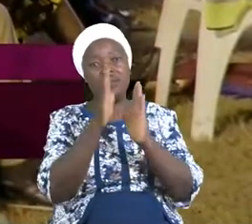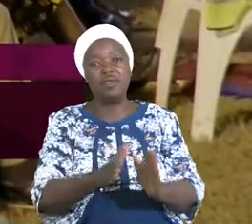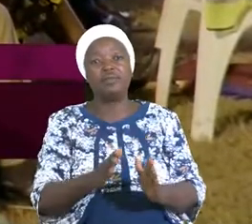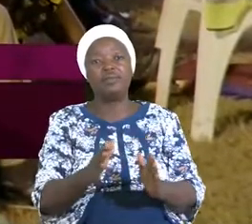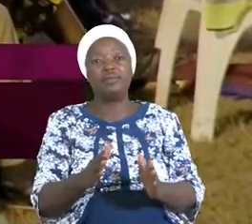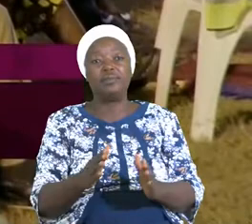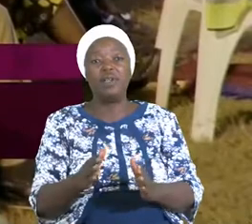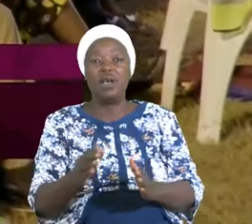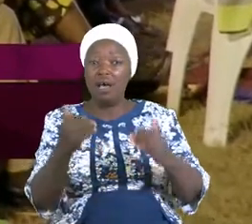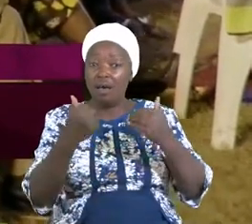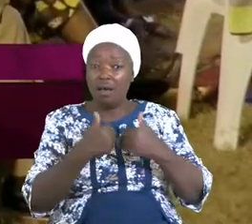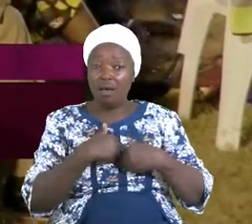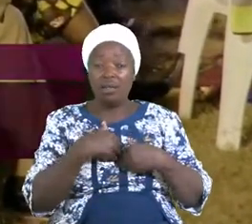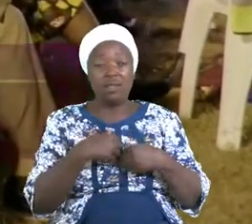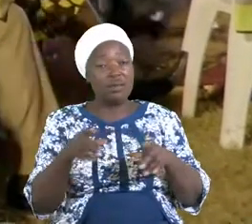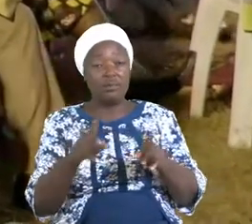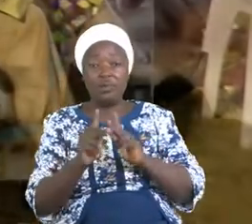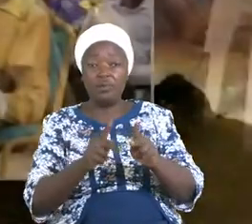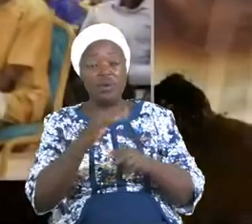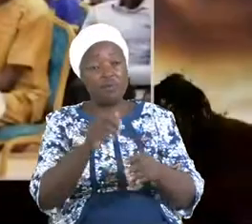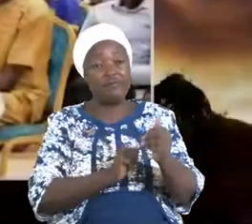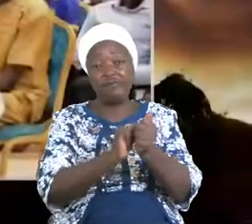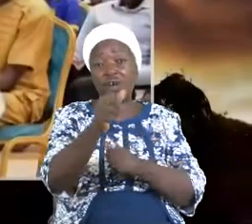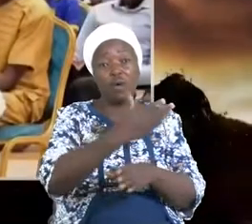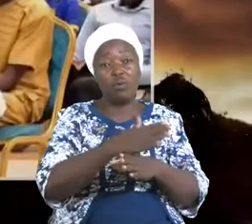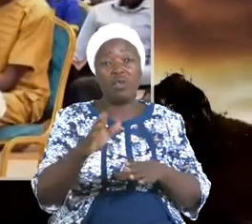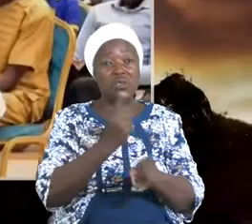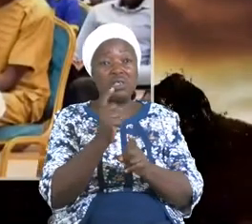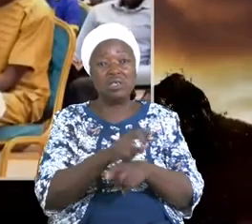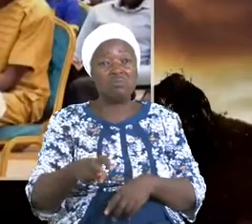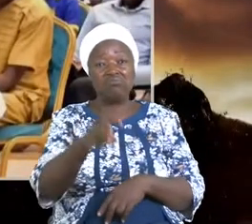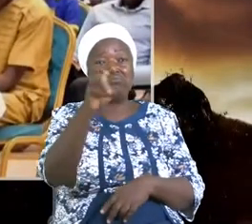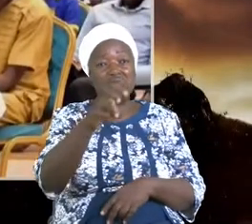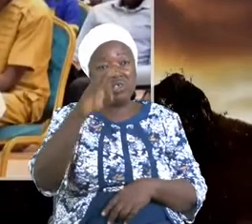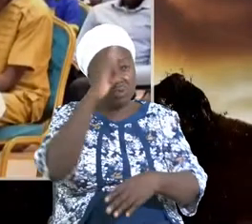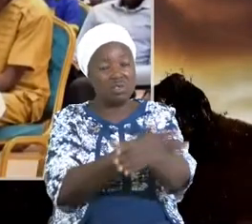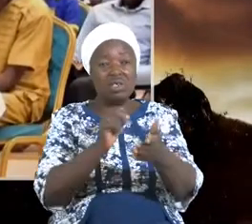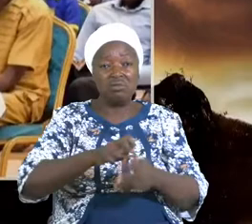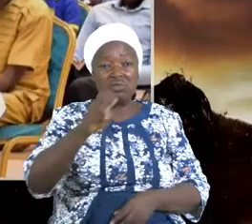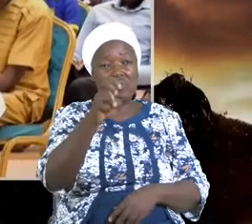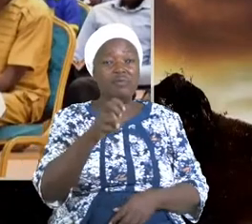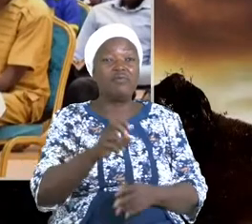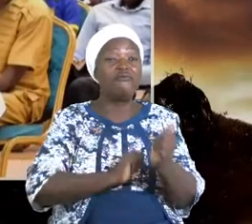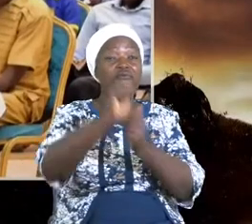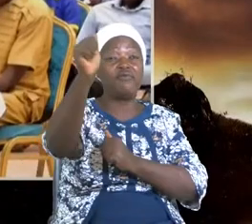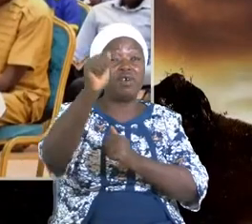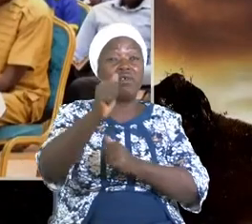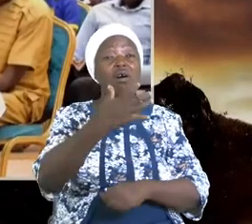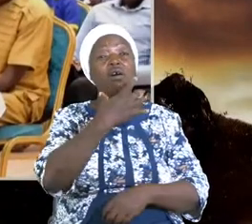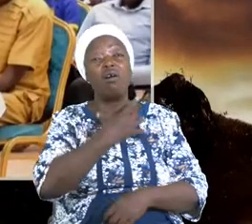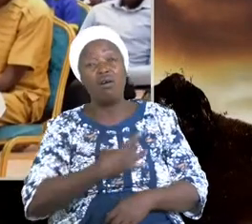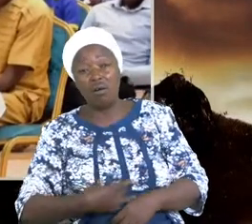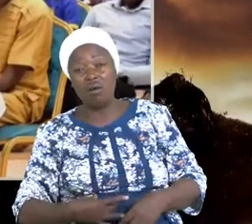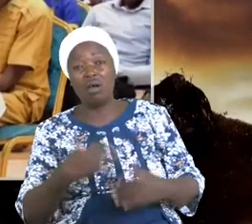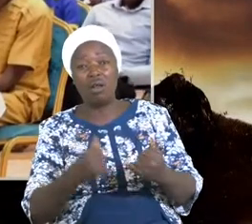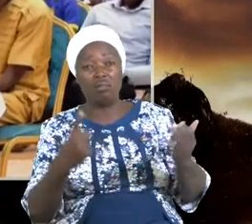have been far away, like the prodigal son, hunger catches up on them.